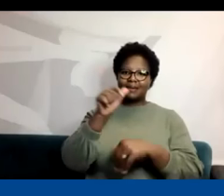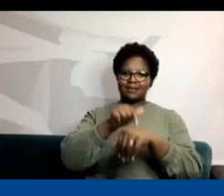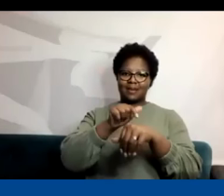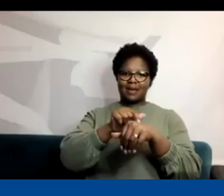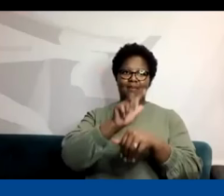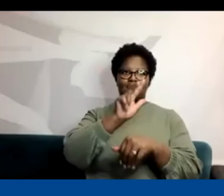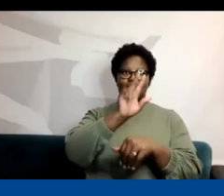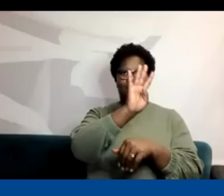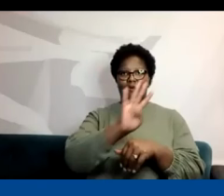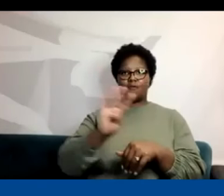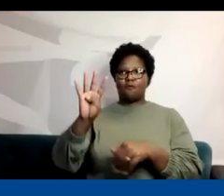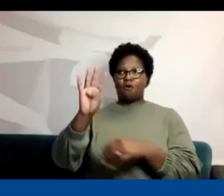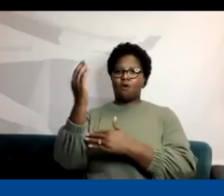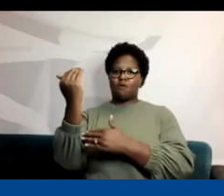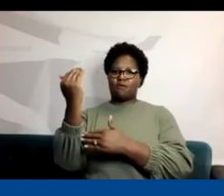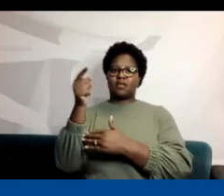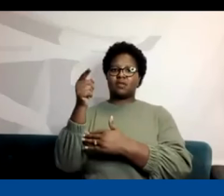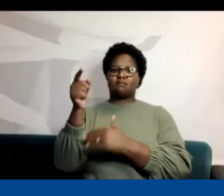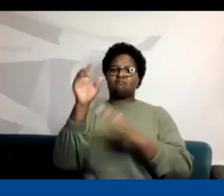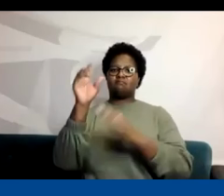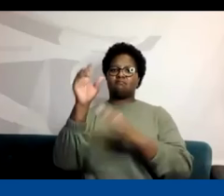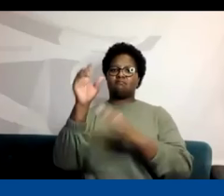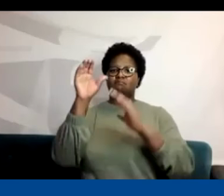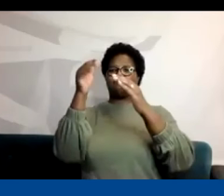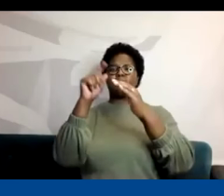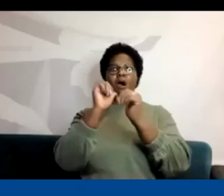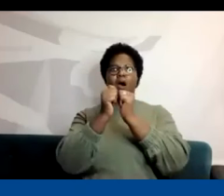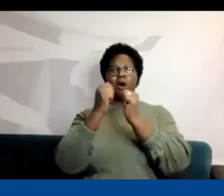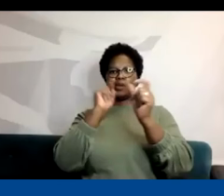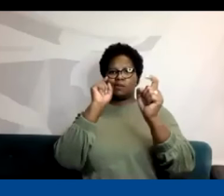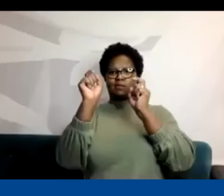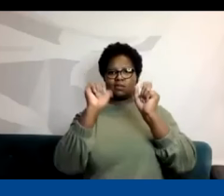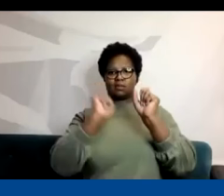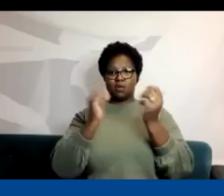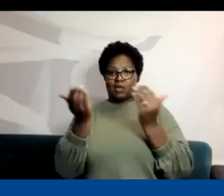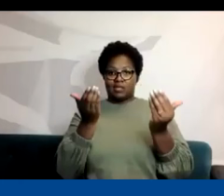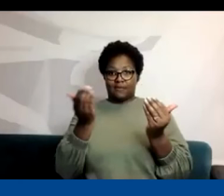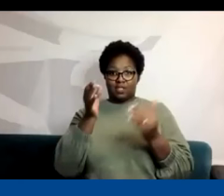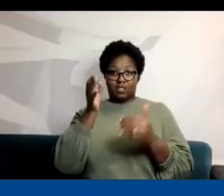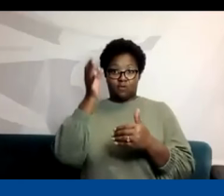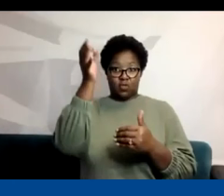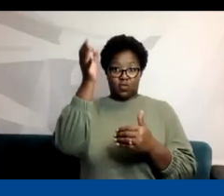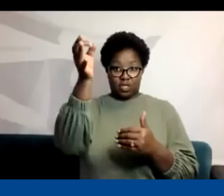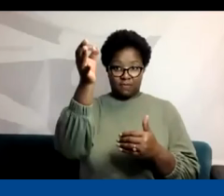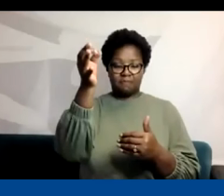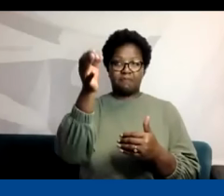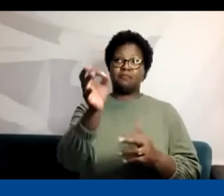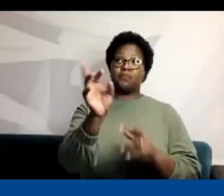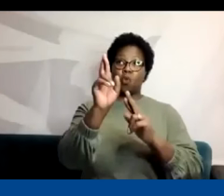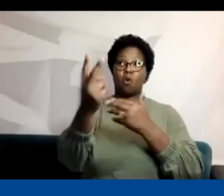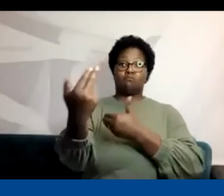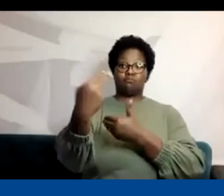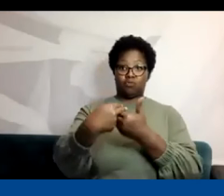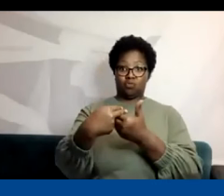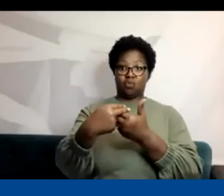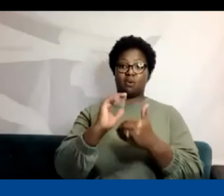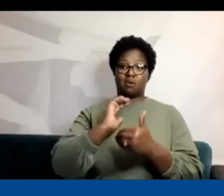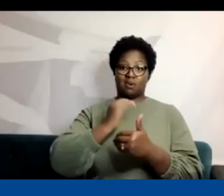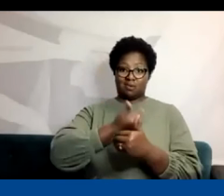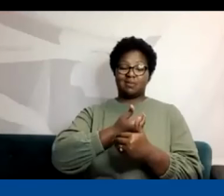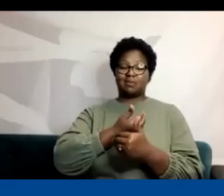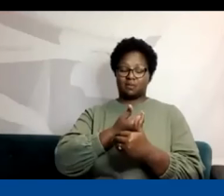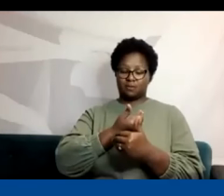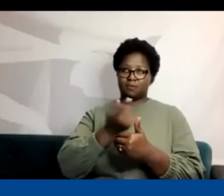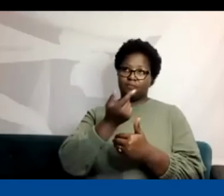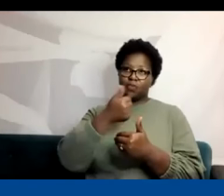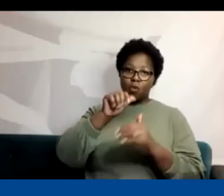our future. So we hope that you can join us for that one. And just a reminder, we